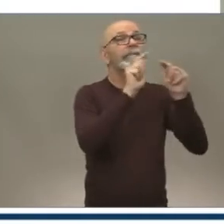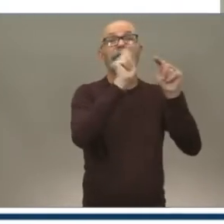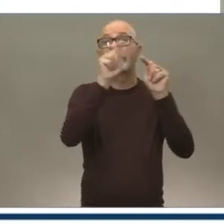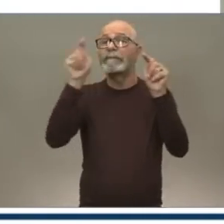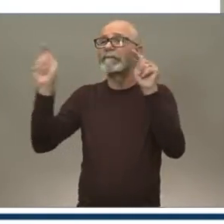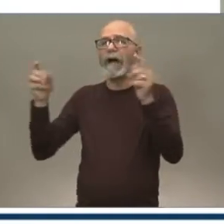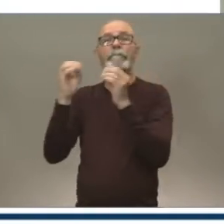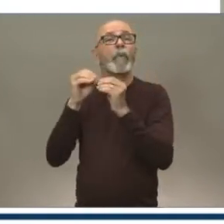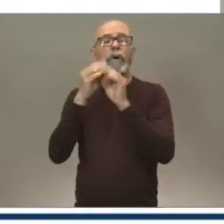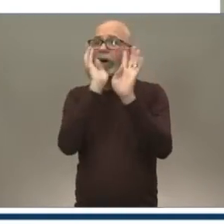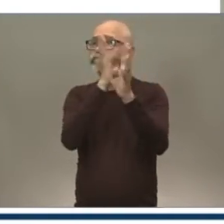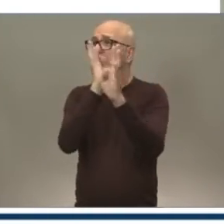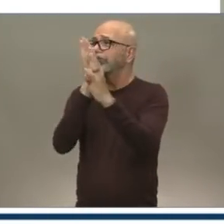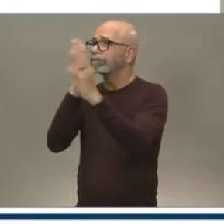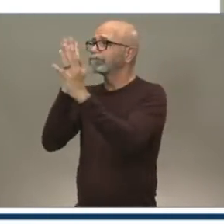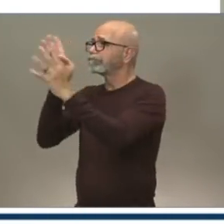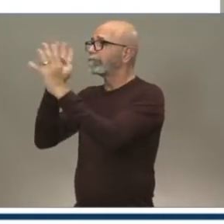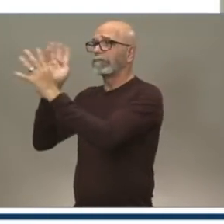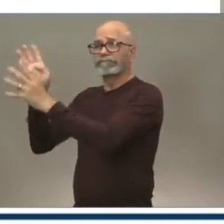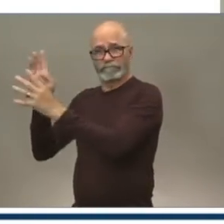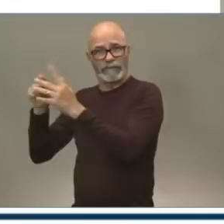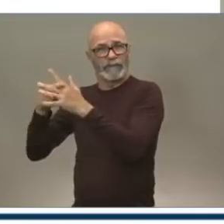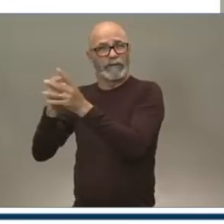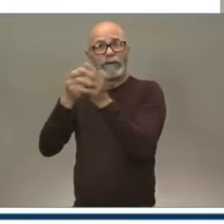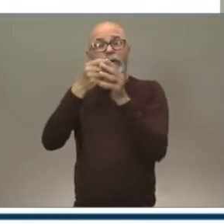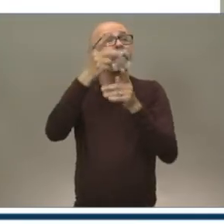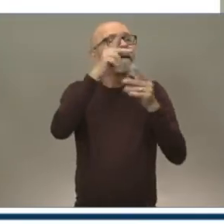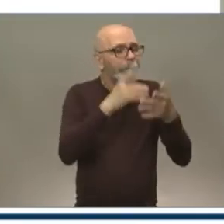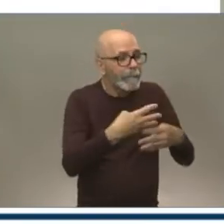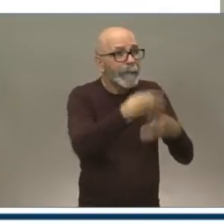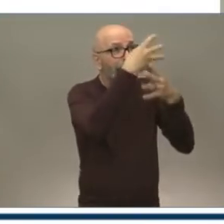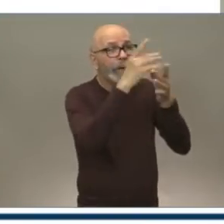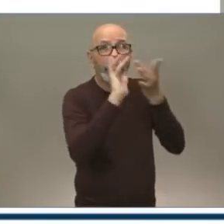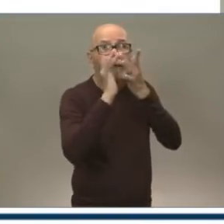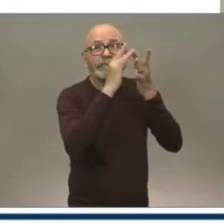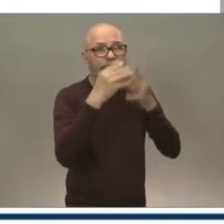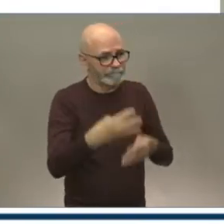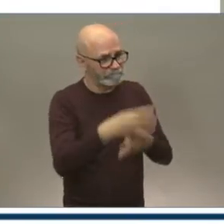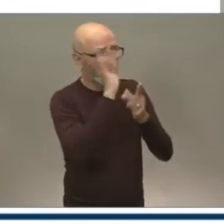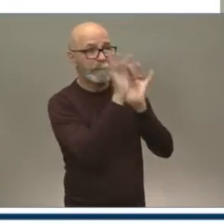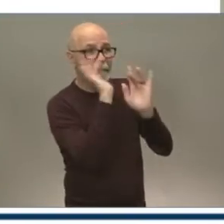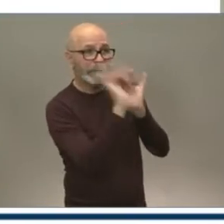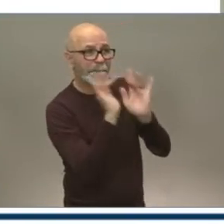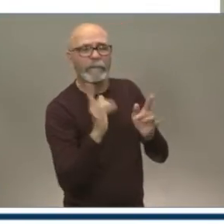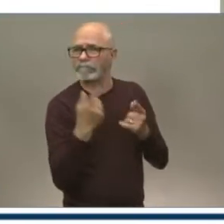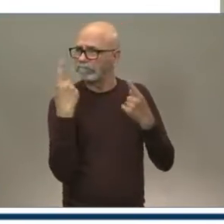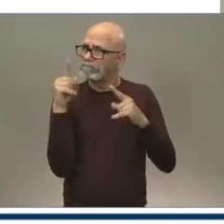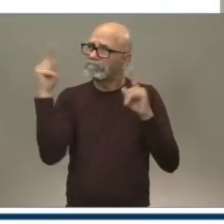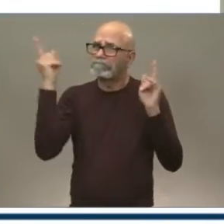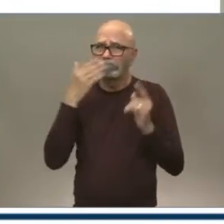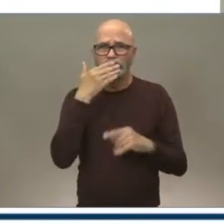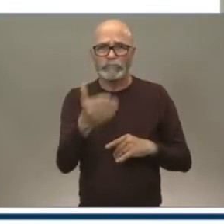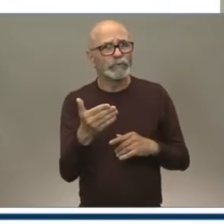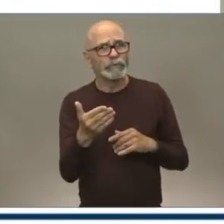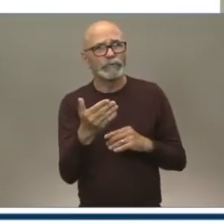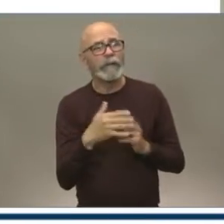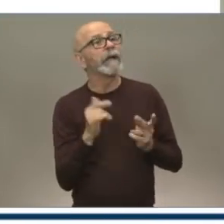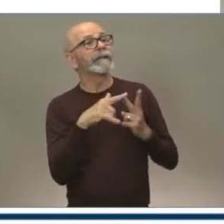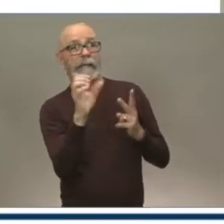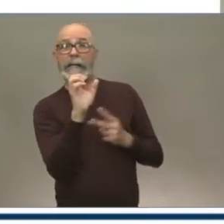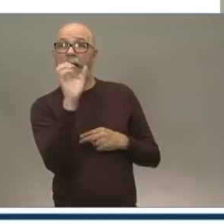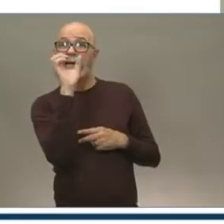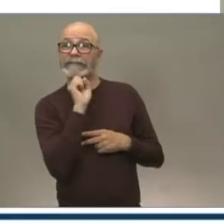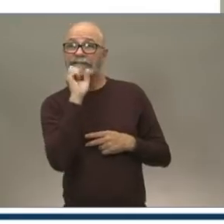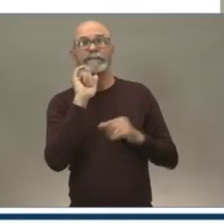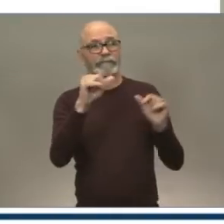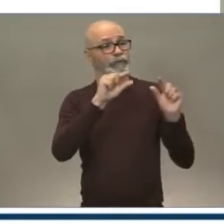more locations online, and that is happening. We said we'd systematically go through the age groups, and that's happening ahead of